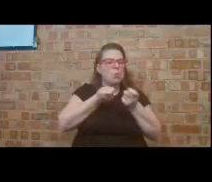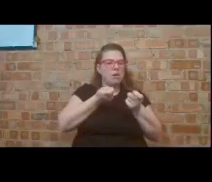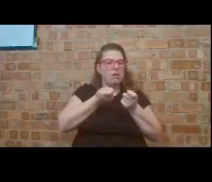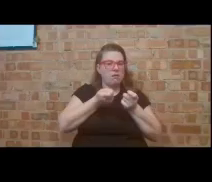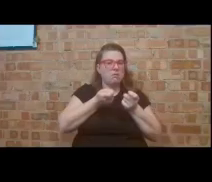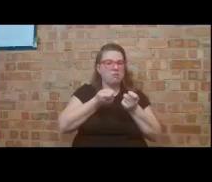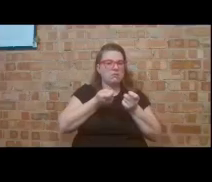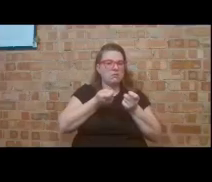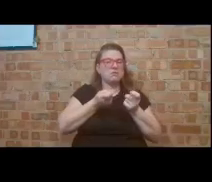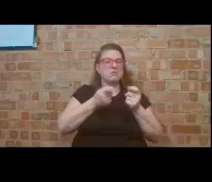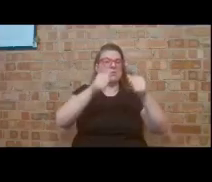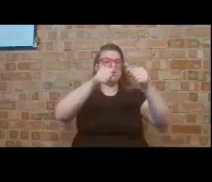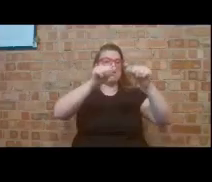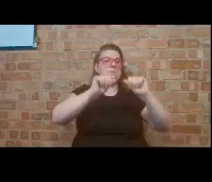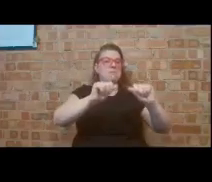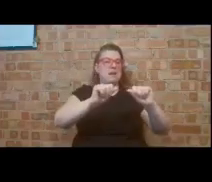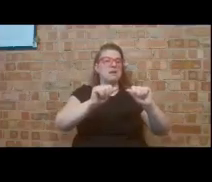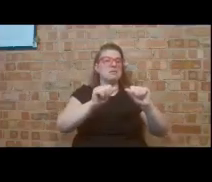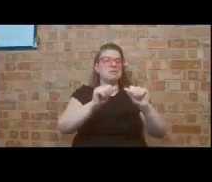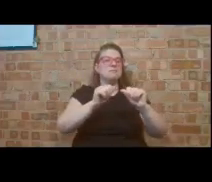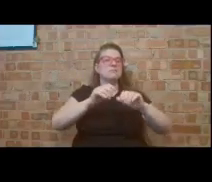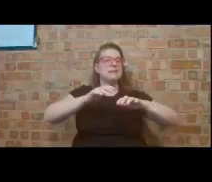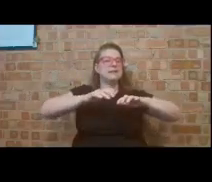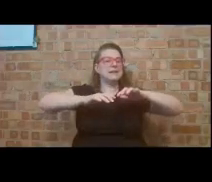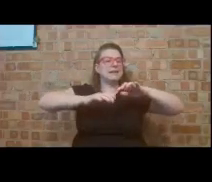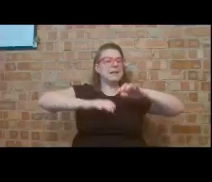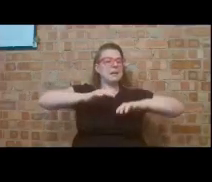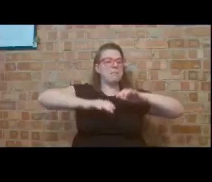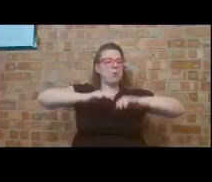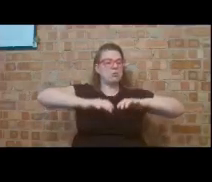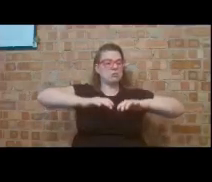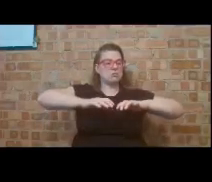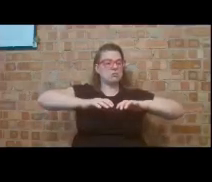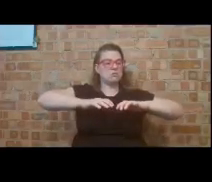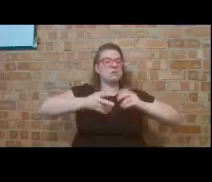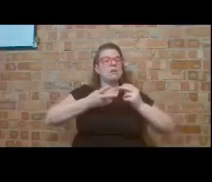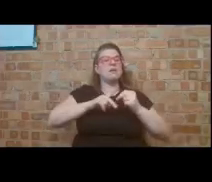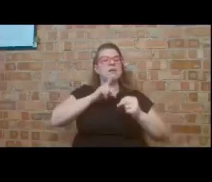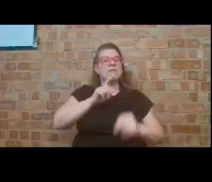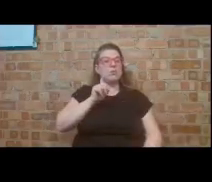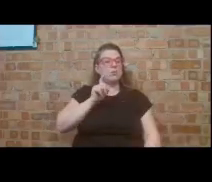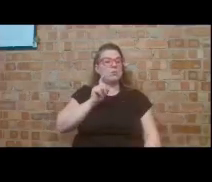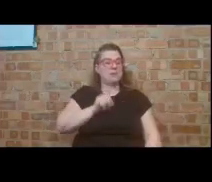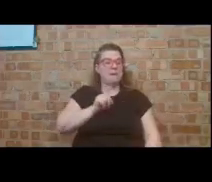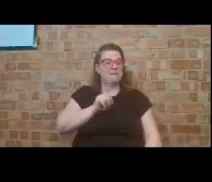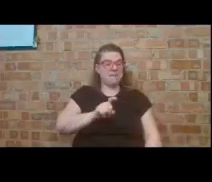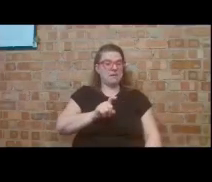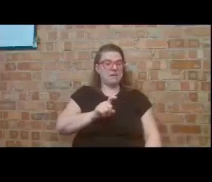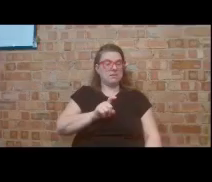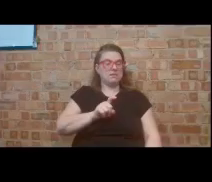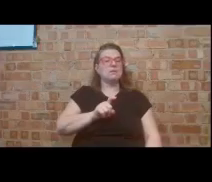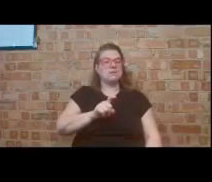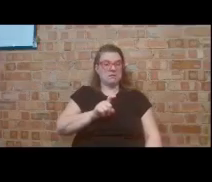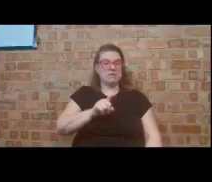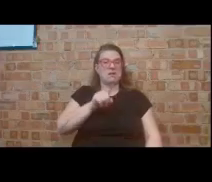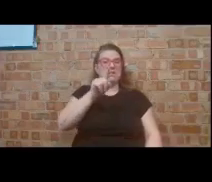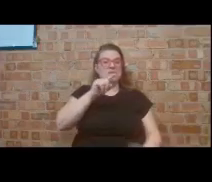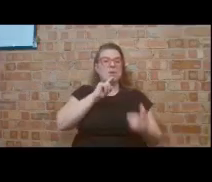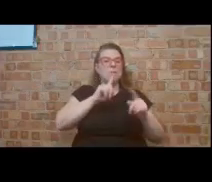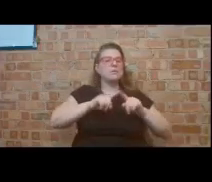keyboard shortcuts and above the zoom region. So if we tap on the zoom controller, and if